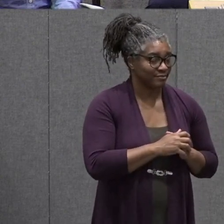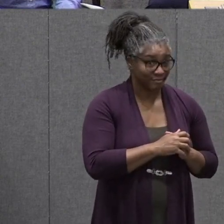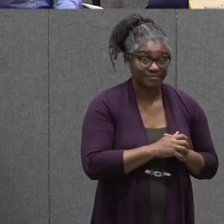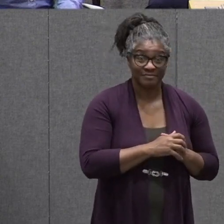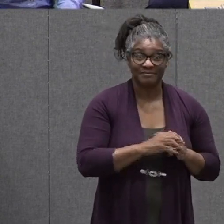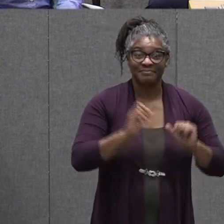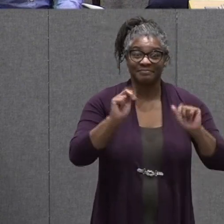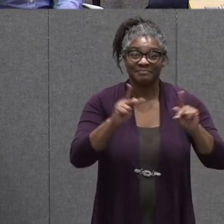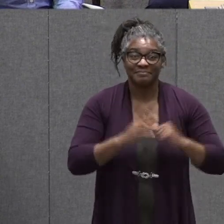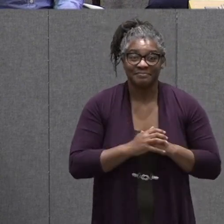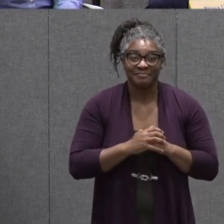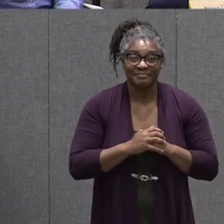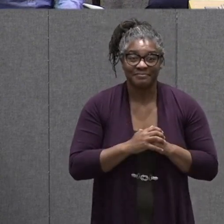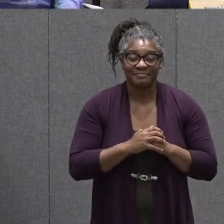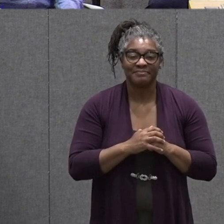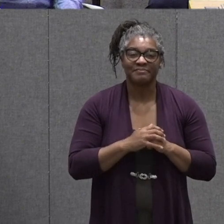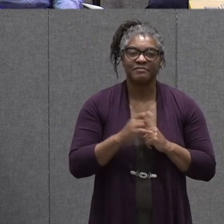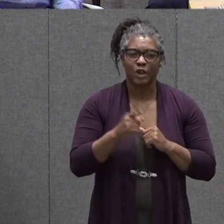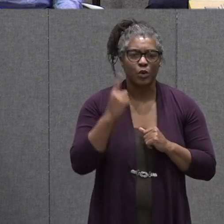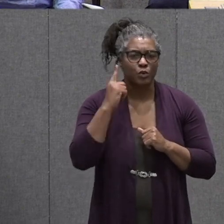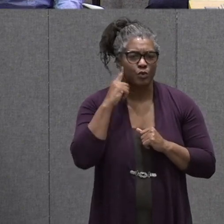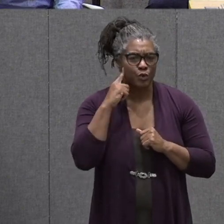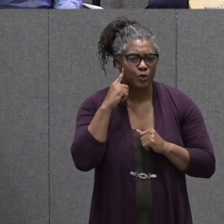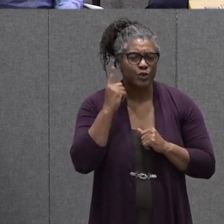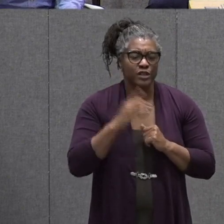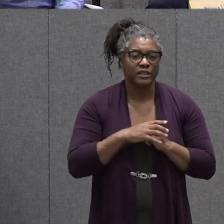Okay, you've also heard me